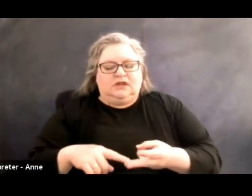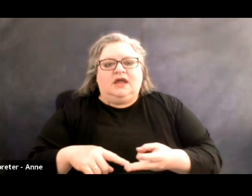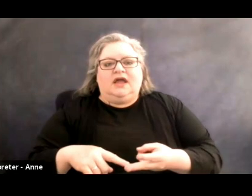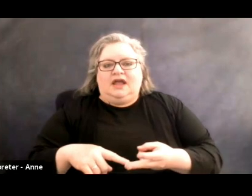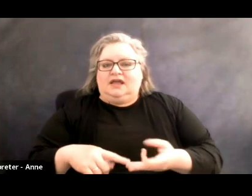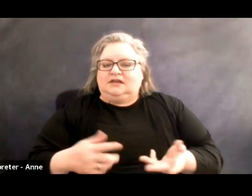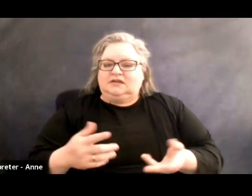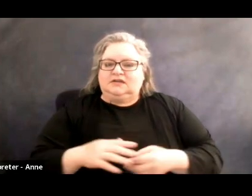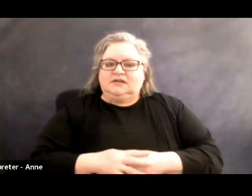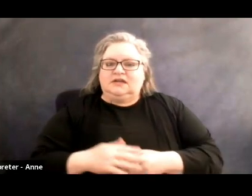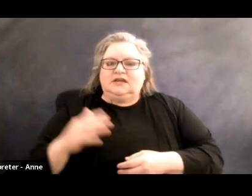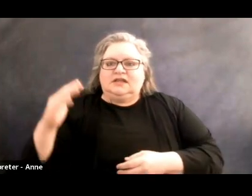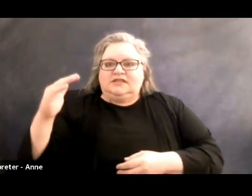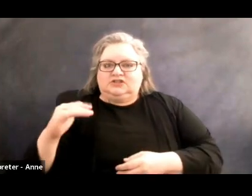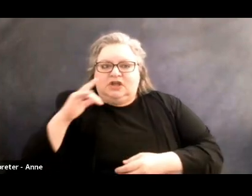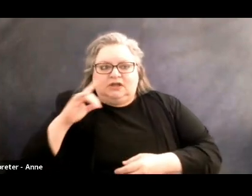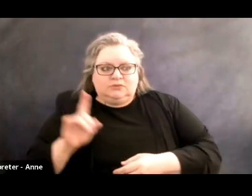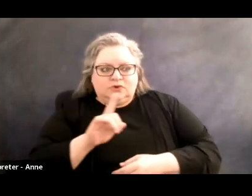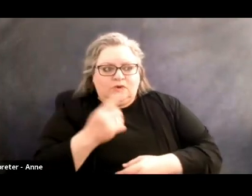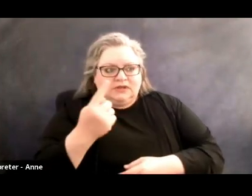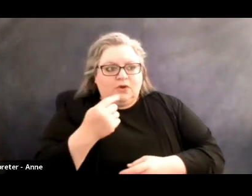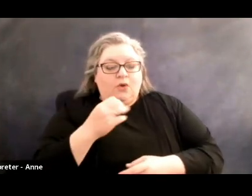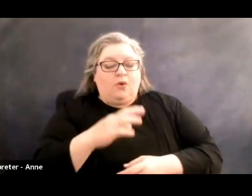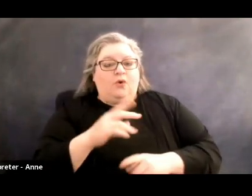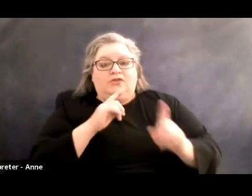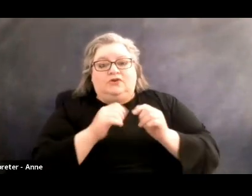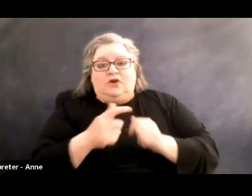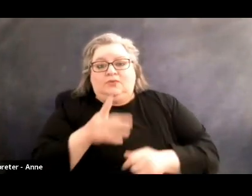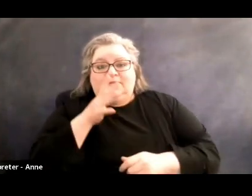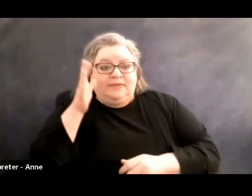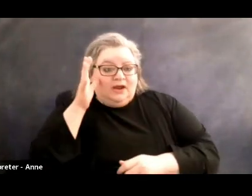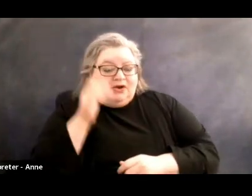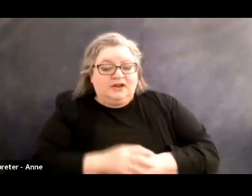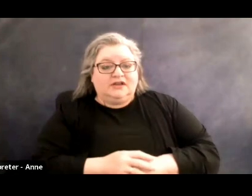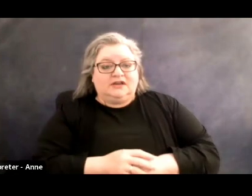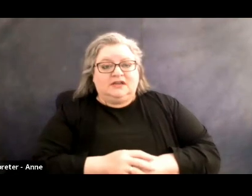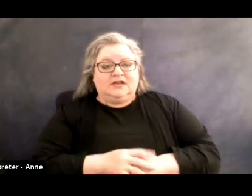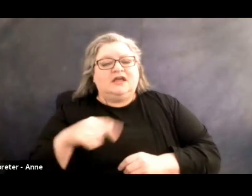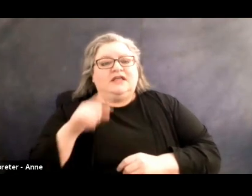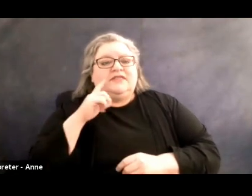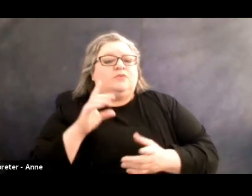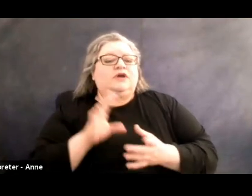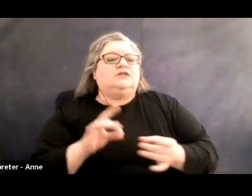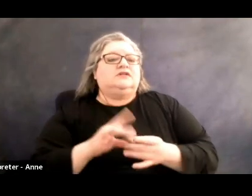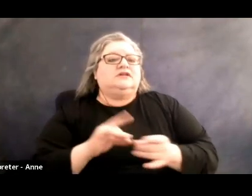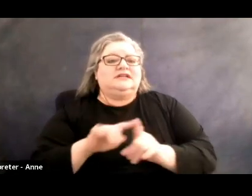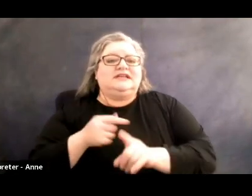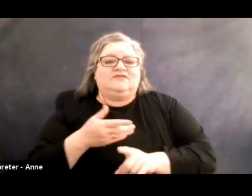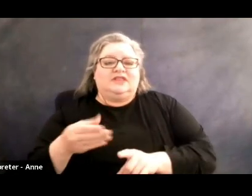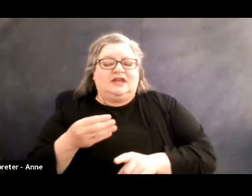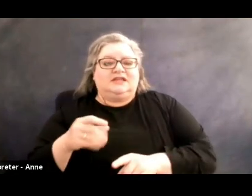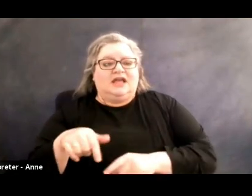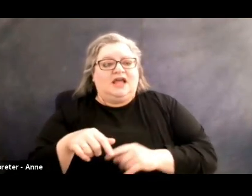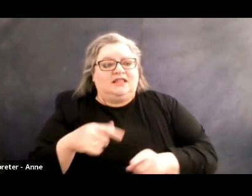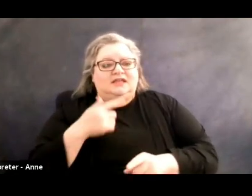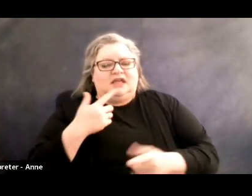comes to someone or they're talking to their parent, they talk about different things, and you